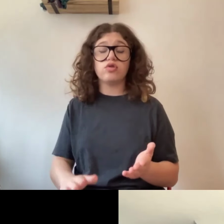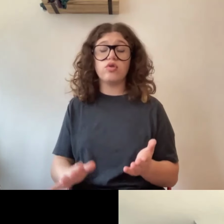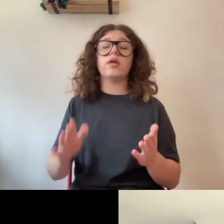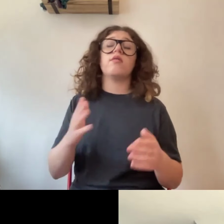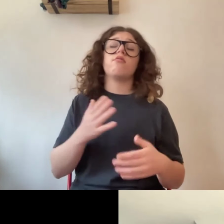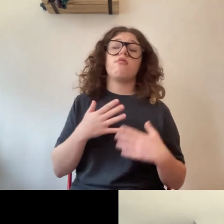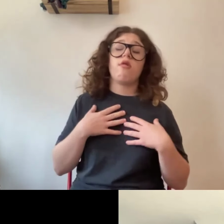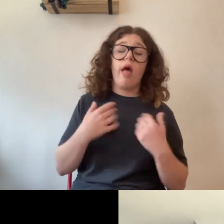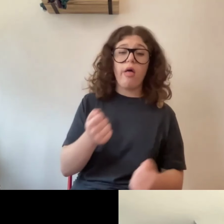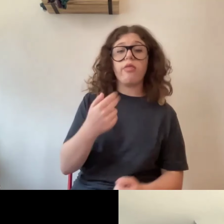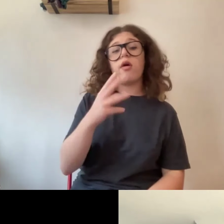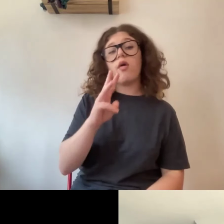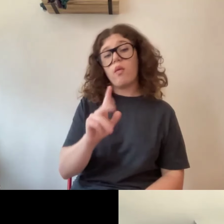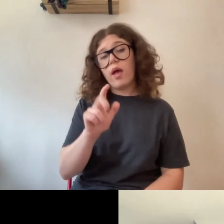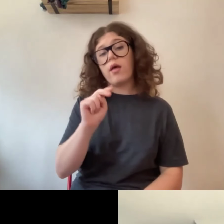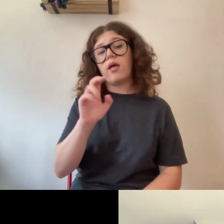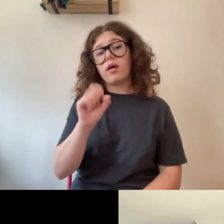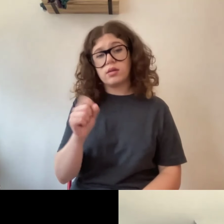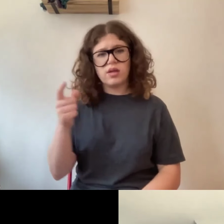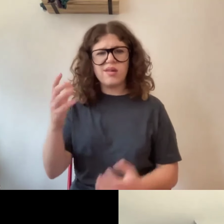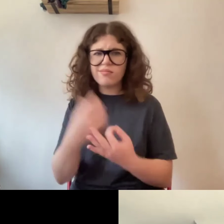important to have,